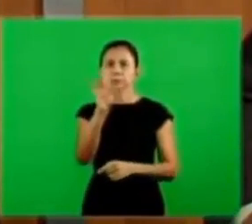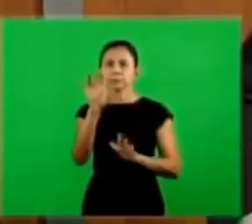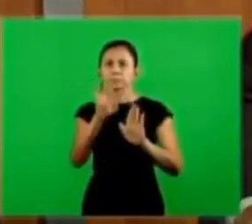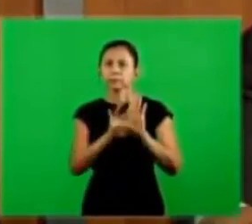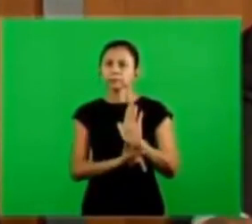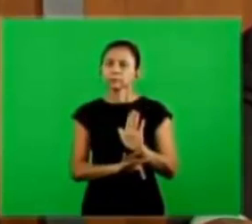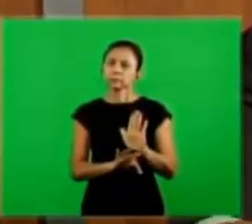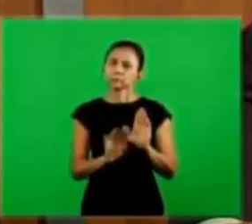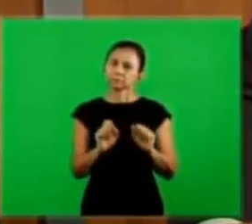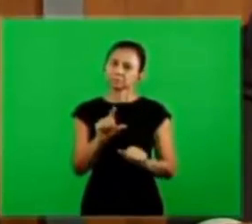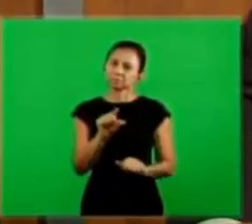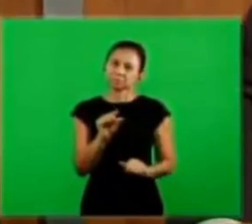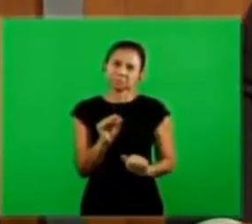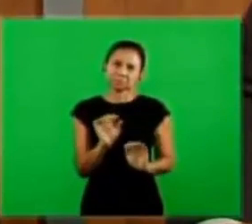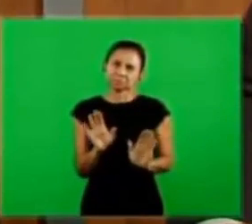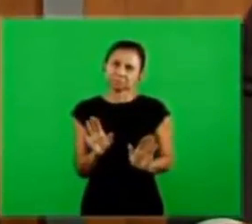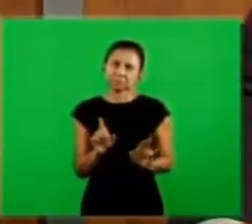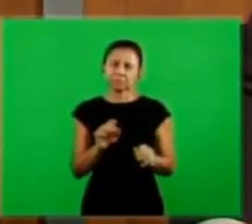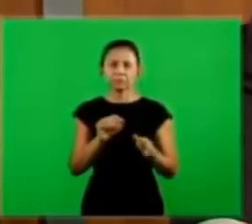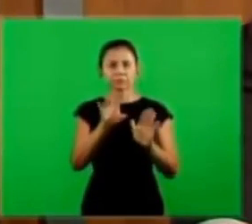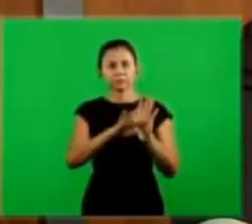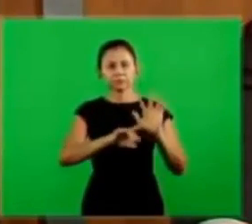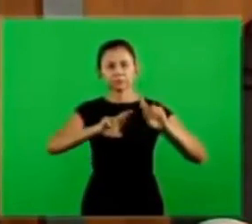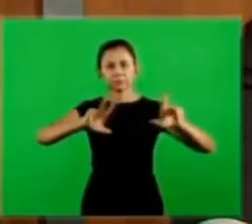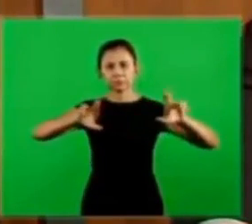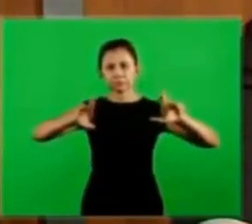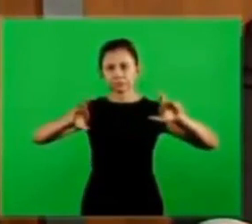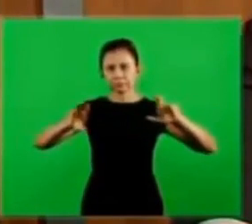we're going to see the answer related.